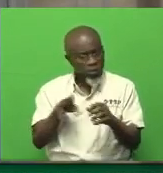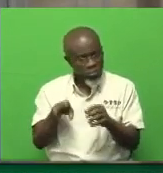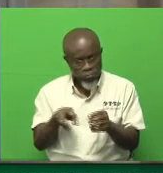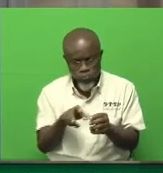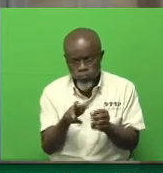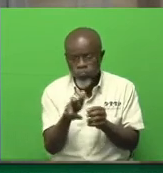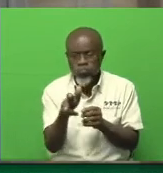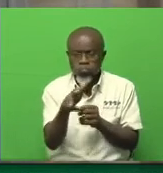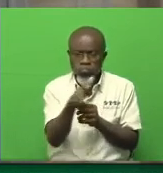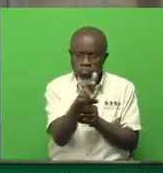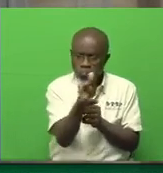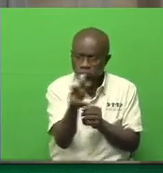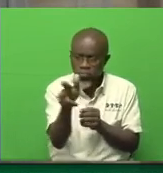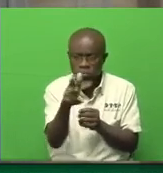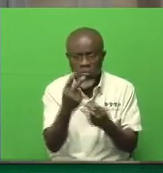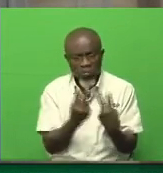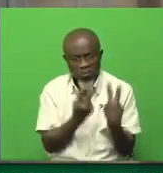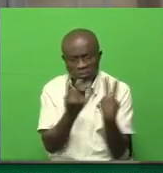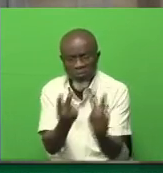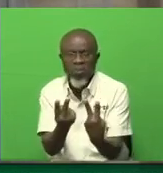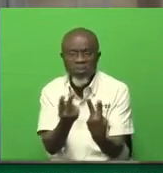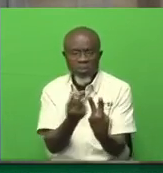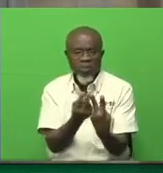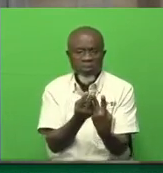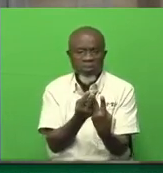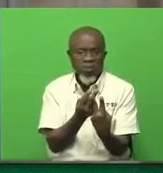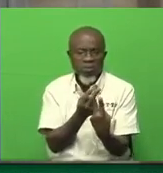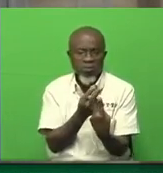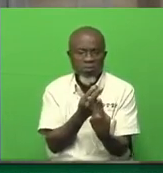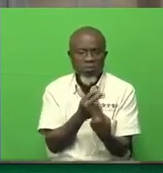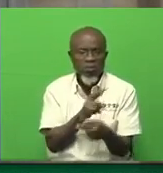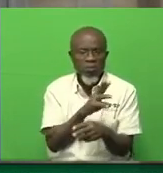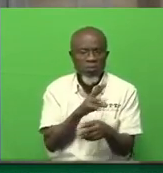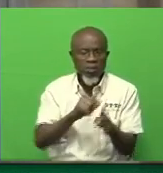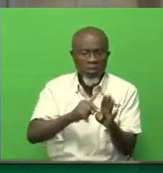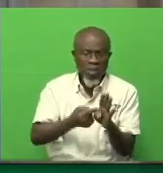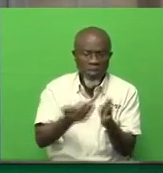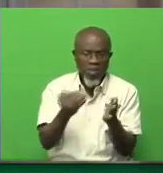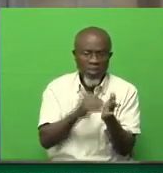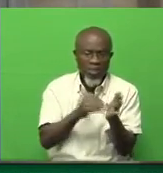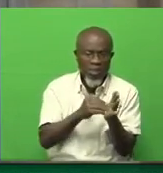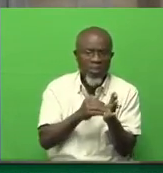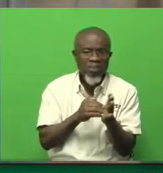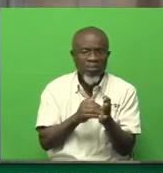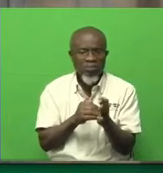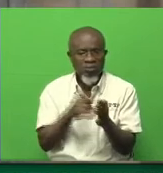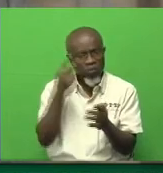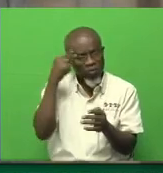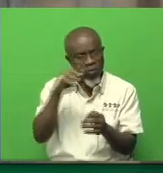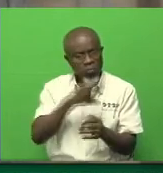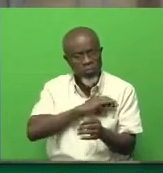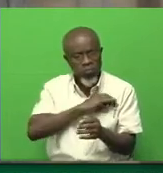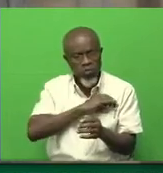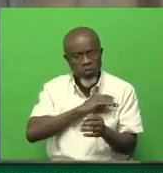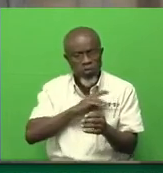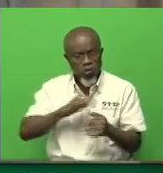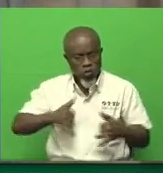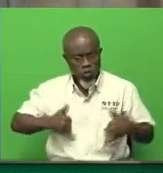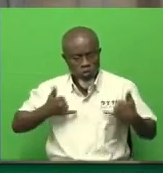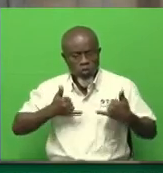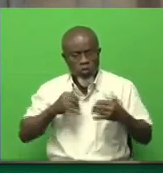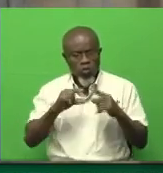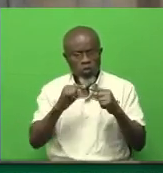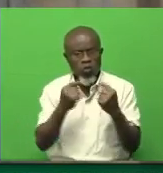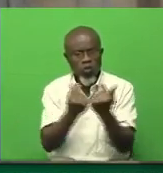I've appealed for the reactivation of police youth groups and other Creative Solutions Kelly Village deputies record